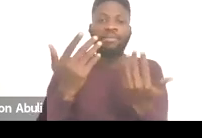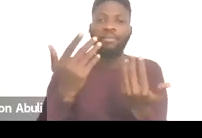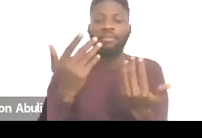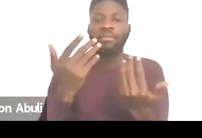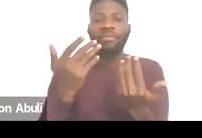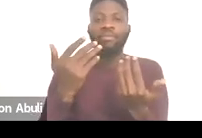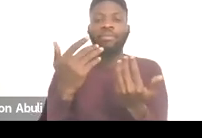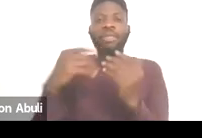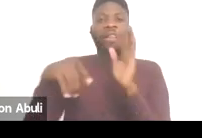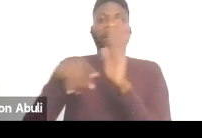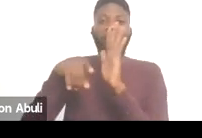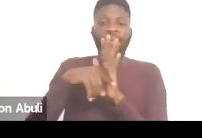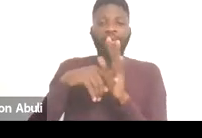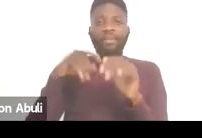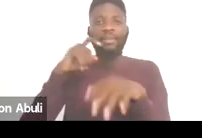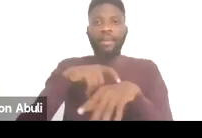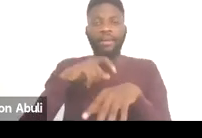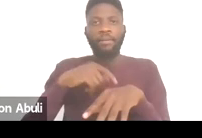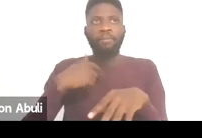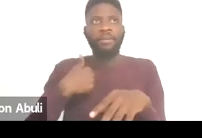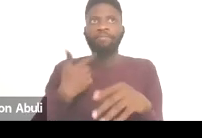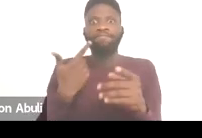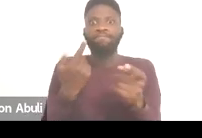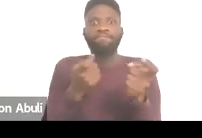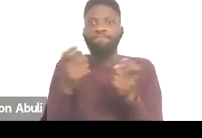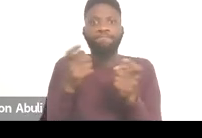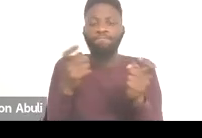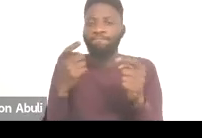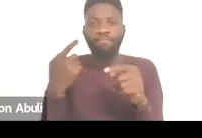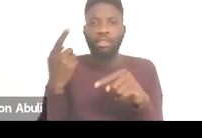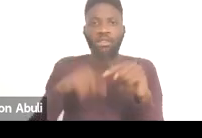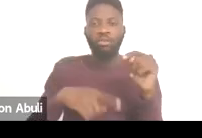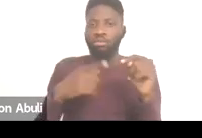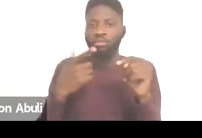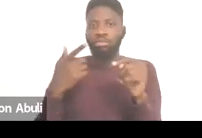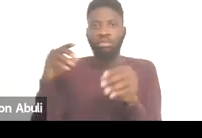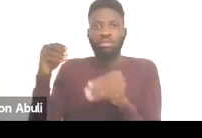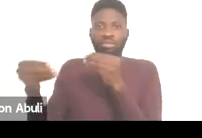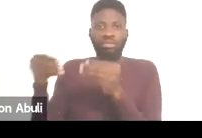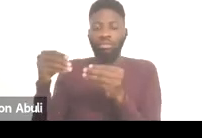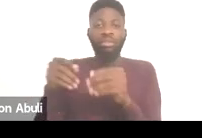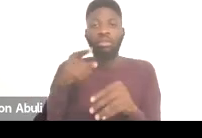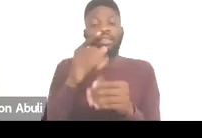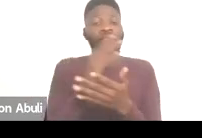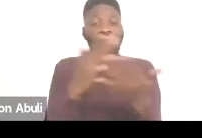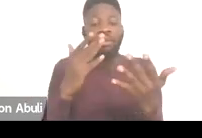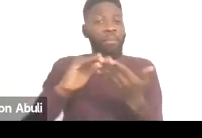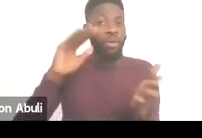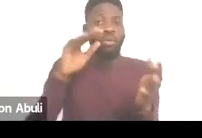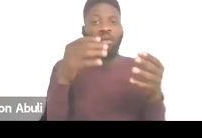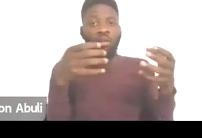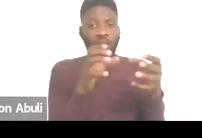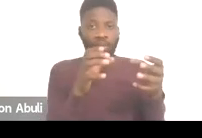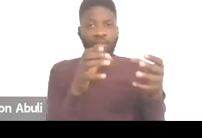e.g. disability? I think this is something that most employers are really working towards